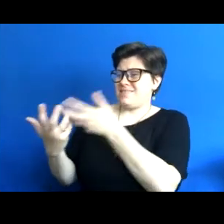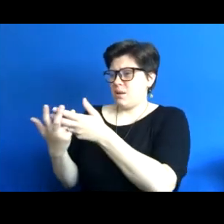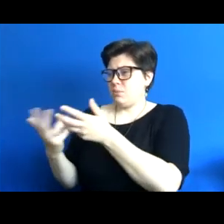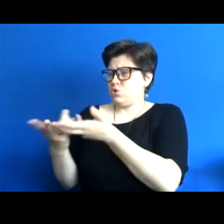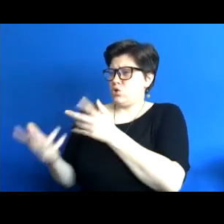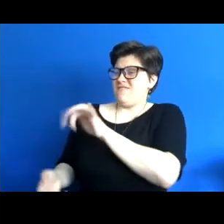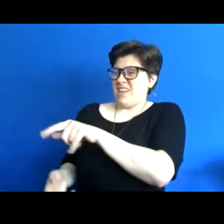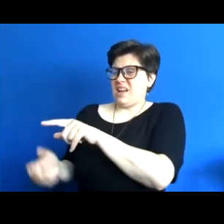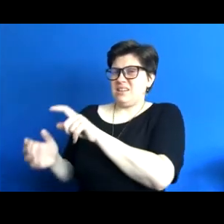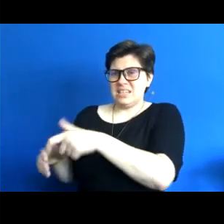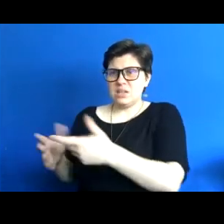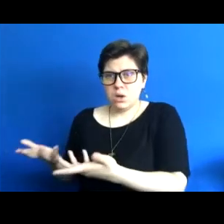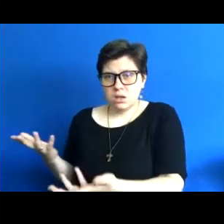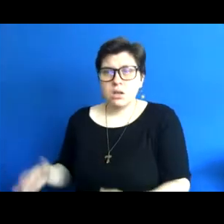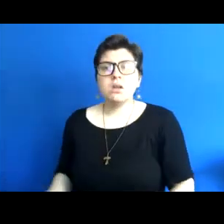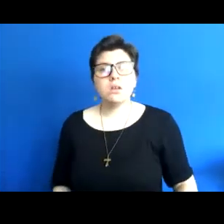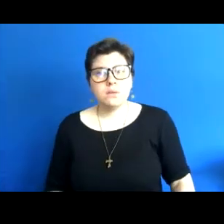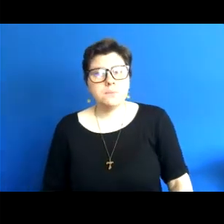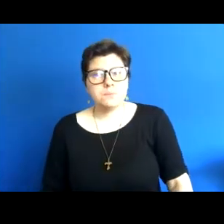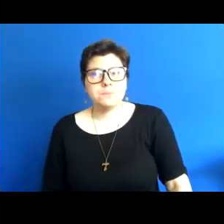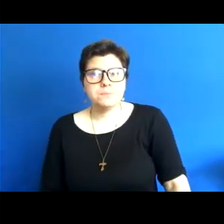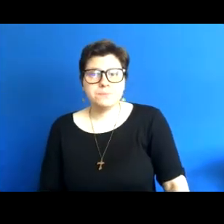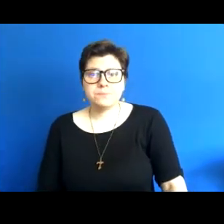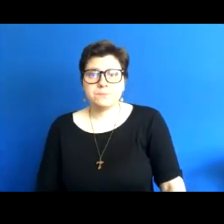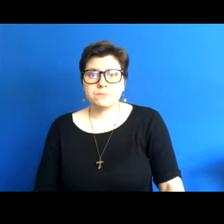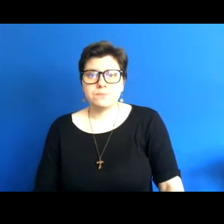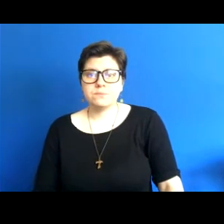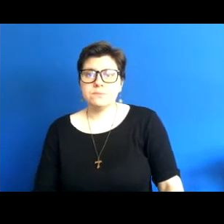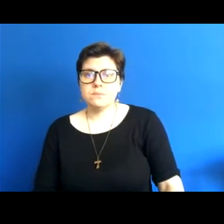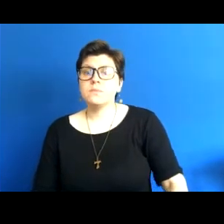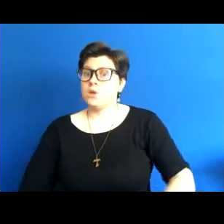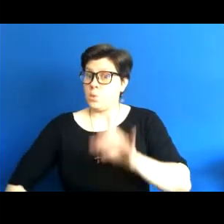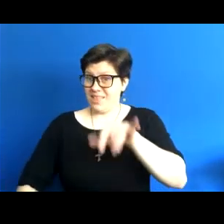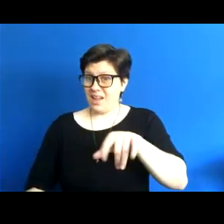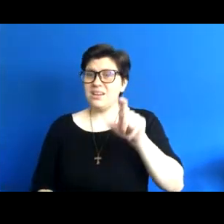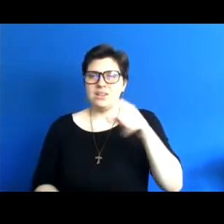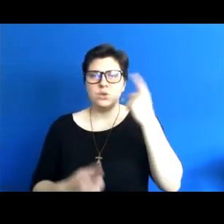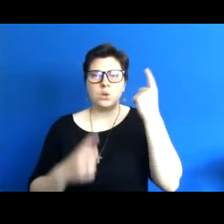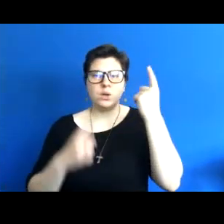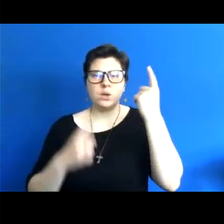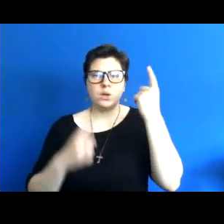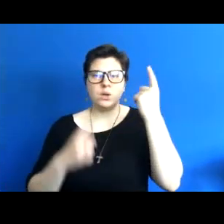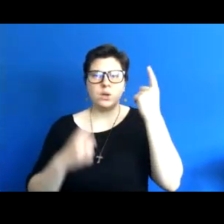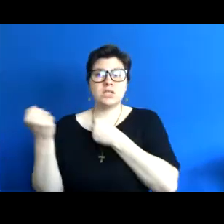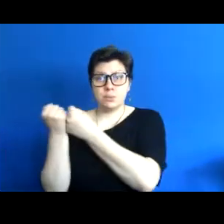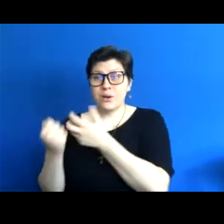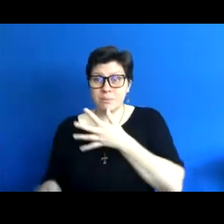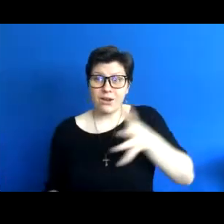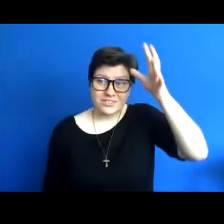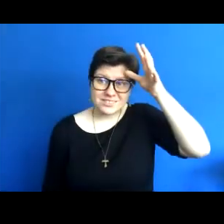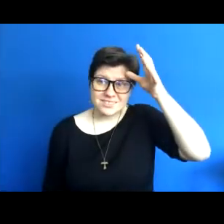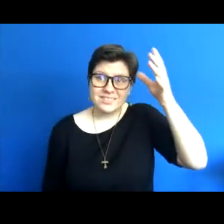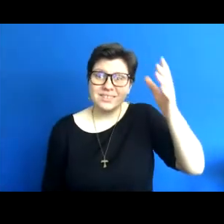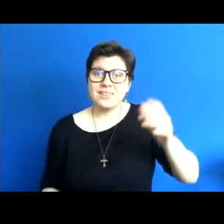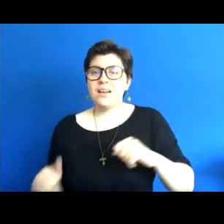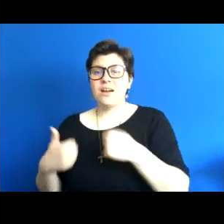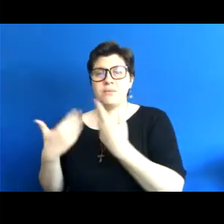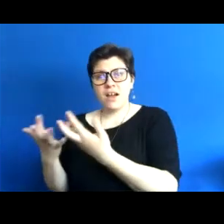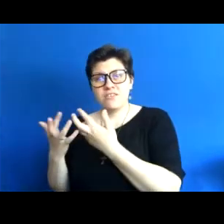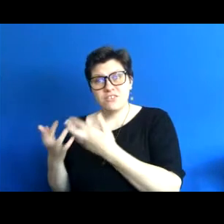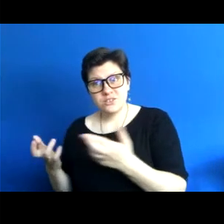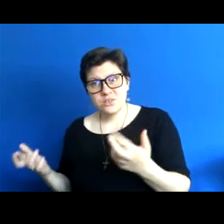specific needs? With that, we need to also consider, how can we support parents by providing them with